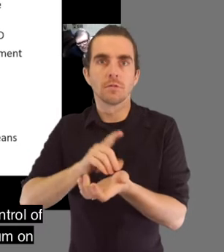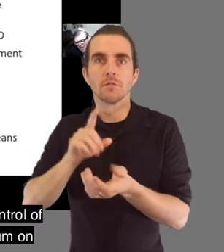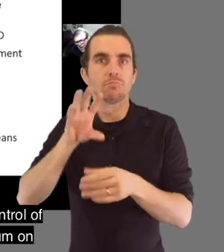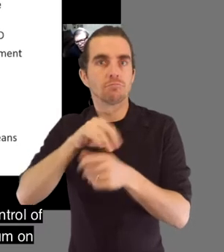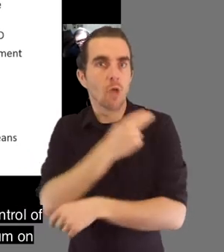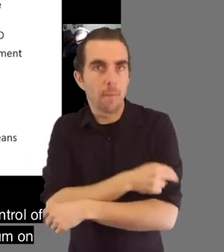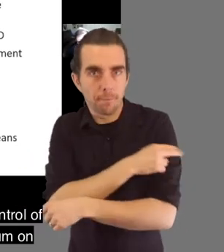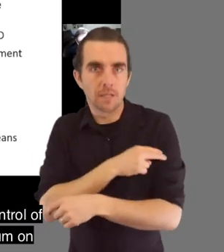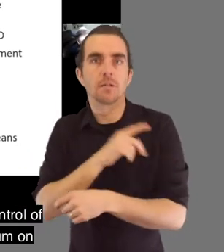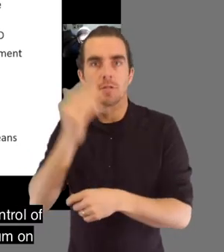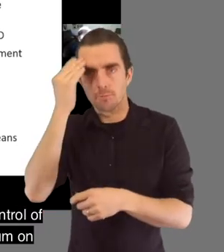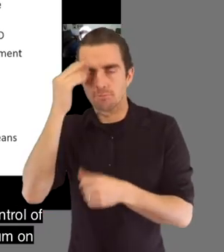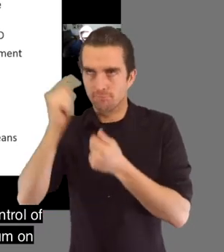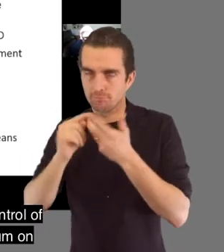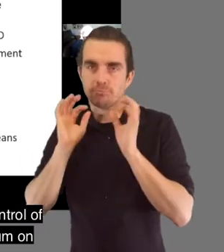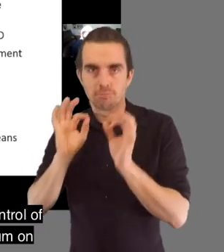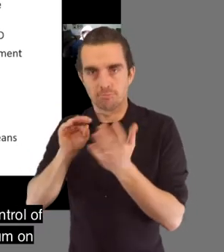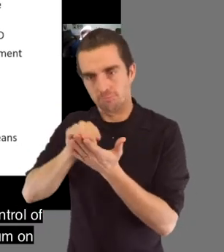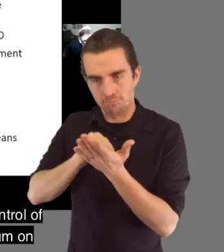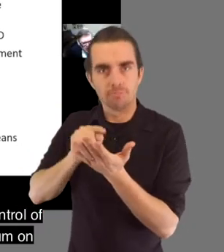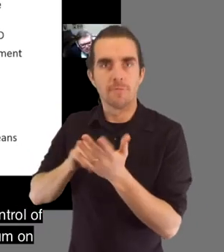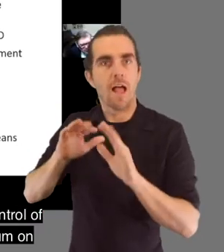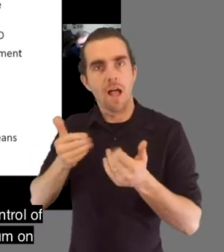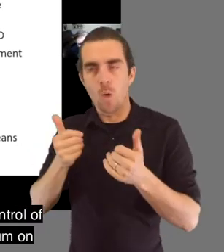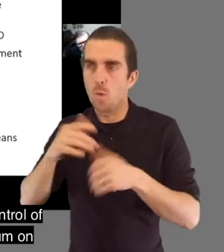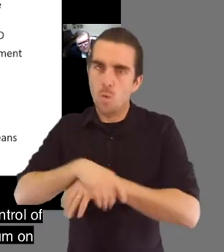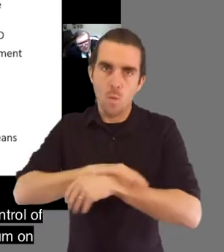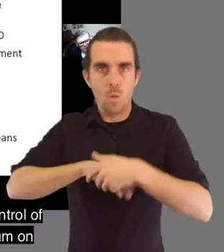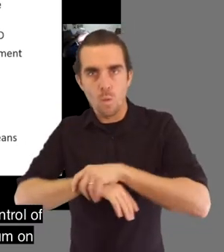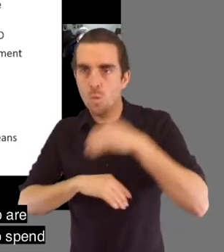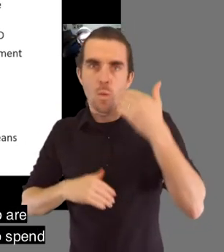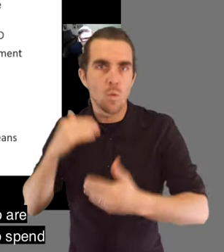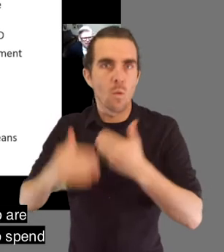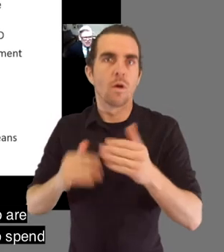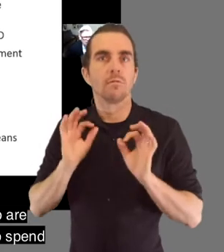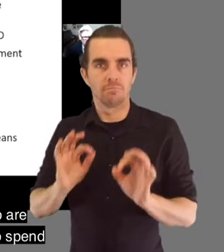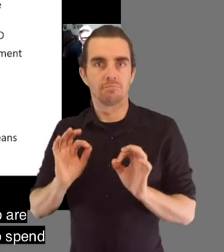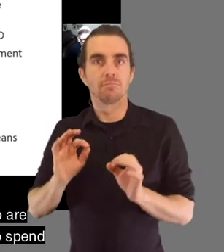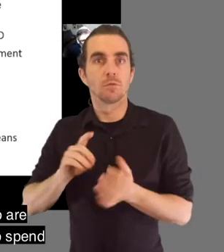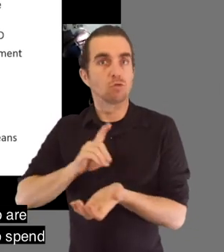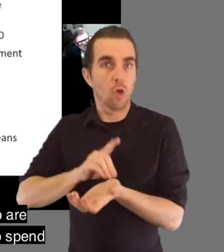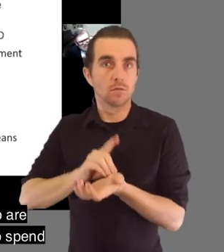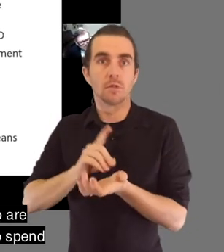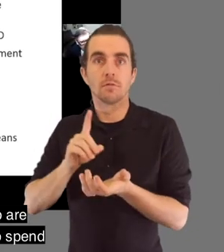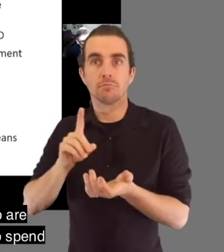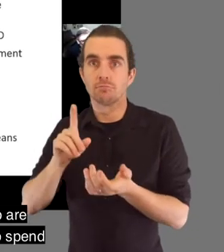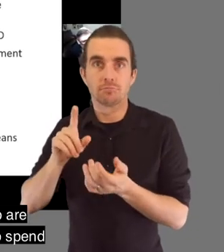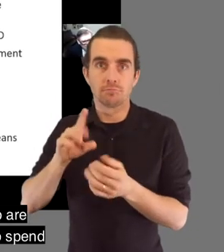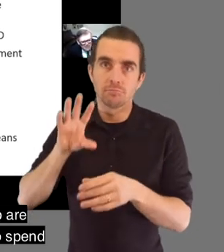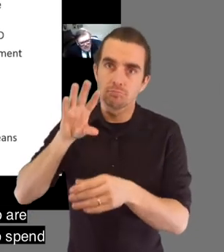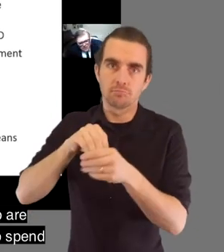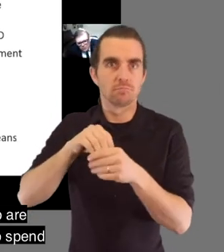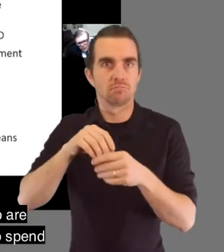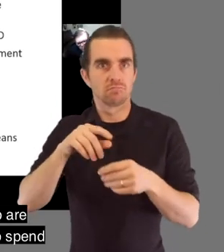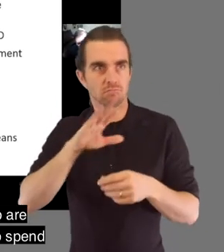Hospital, where they take control of what is going on that curriculum on that day. And these are doctors who are steeped in